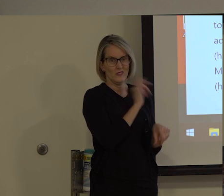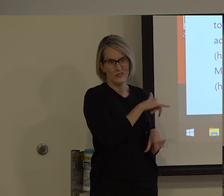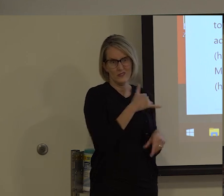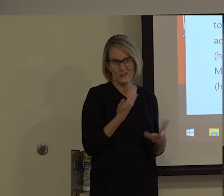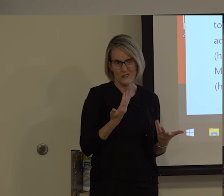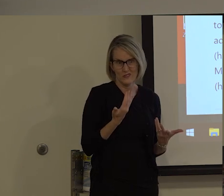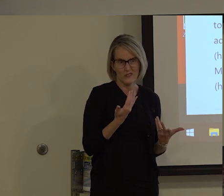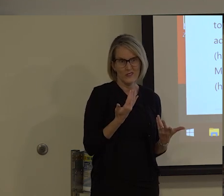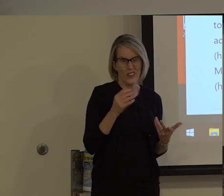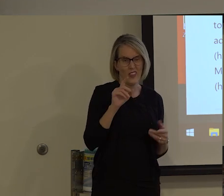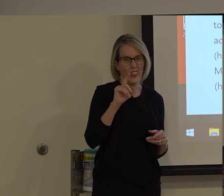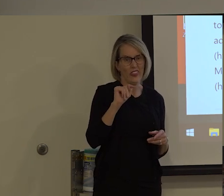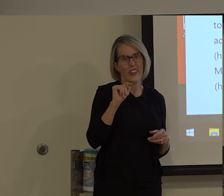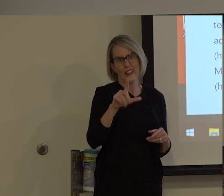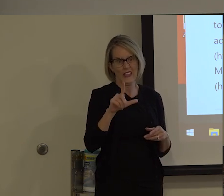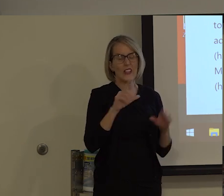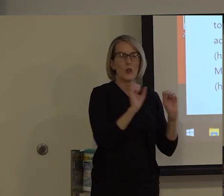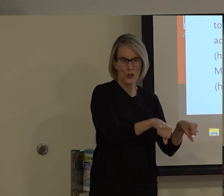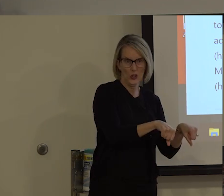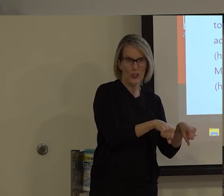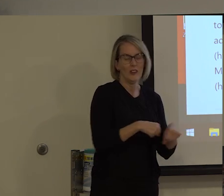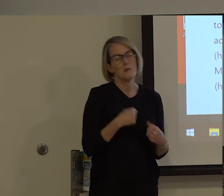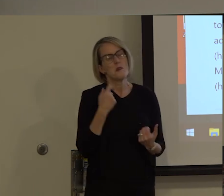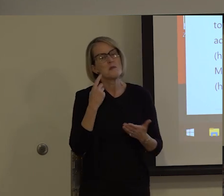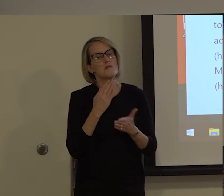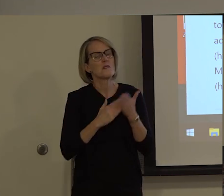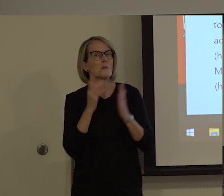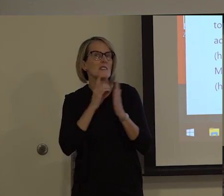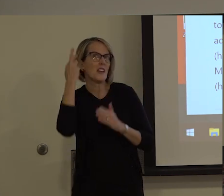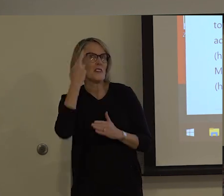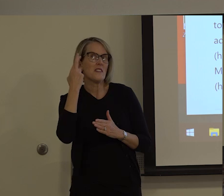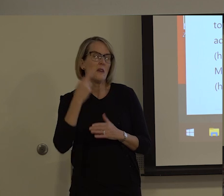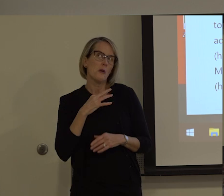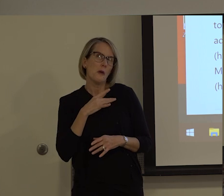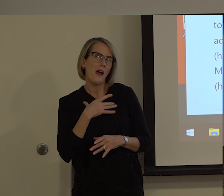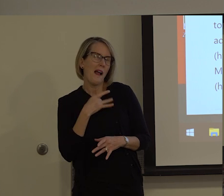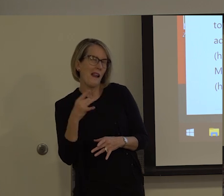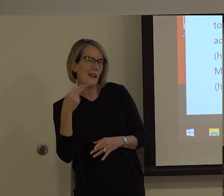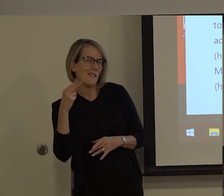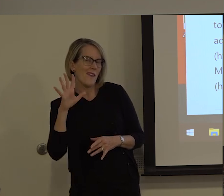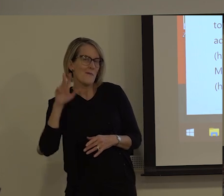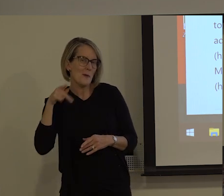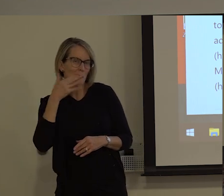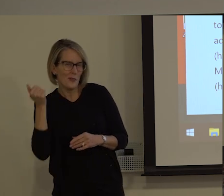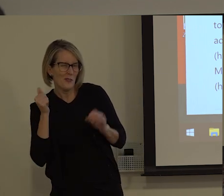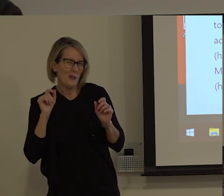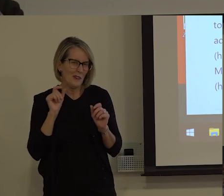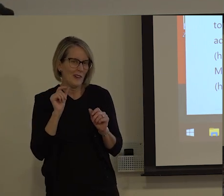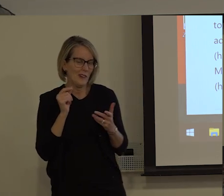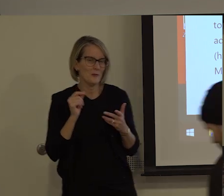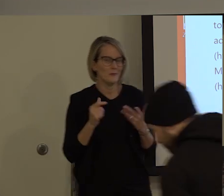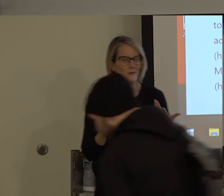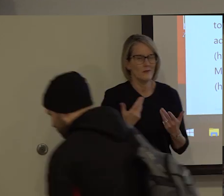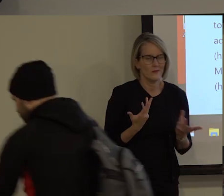why I chose H5P instead of ThingLink, but it can be done. So, yeah. And